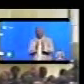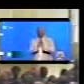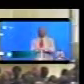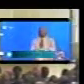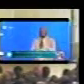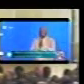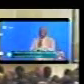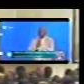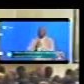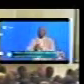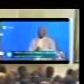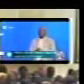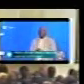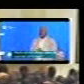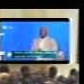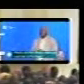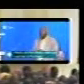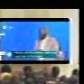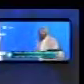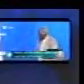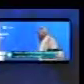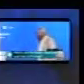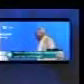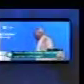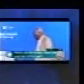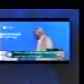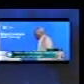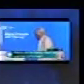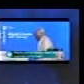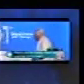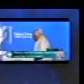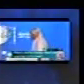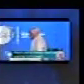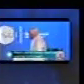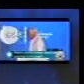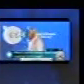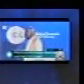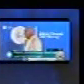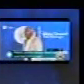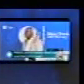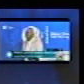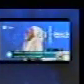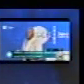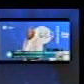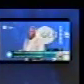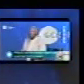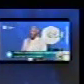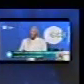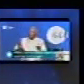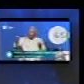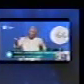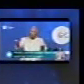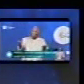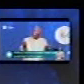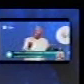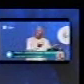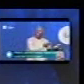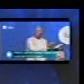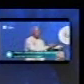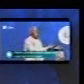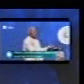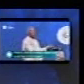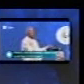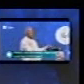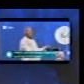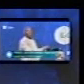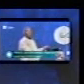saw get their you out faith of this place, for the Lord faith? Will destroy. Coming look at that.